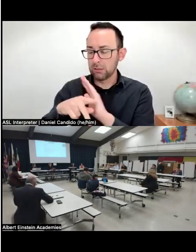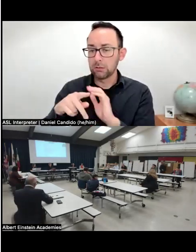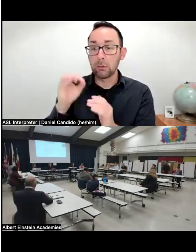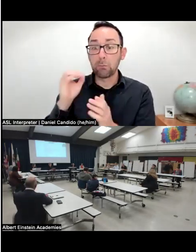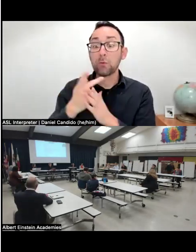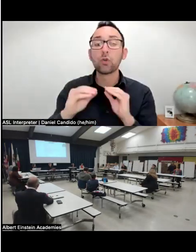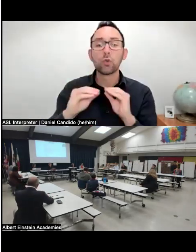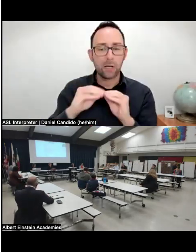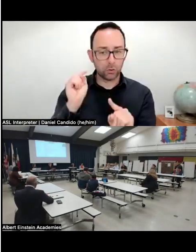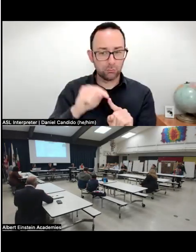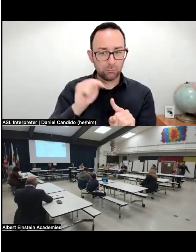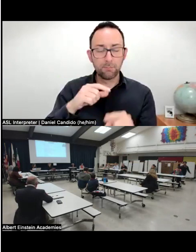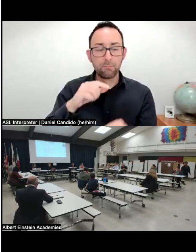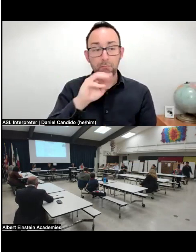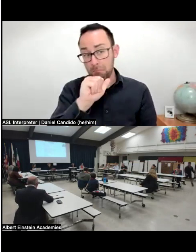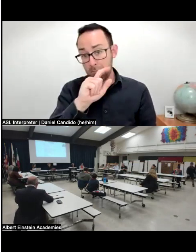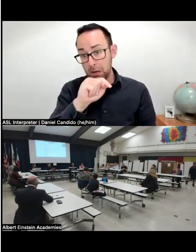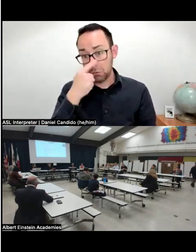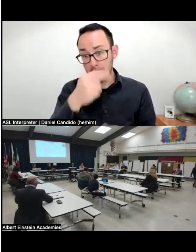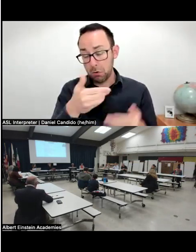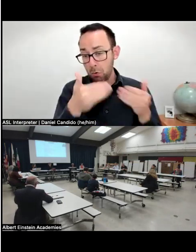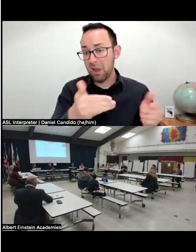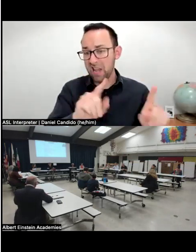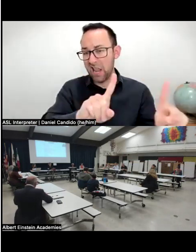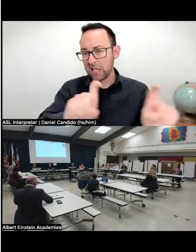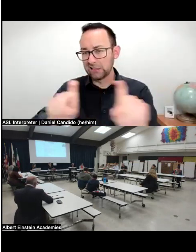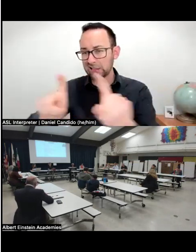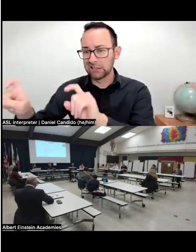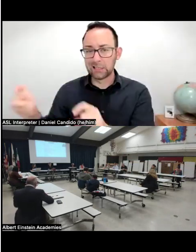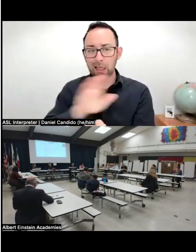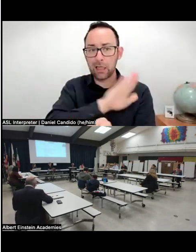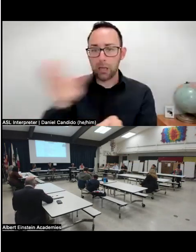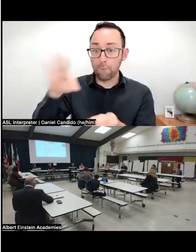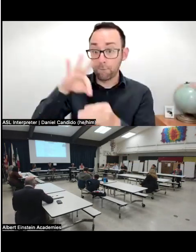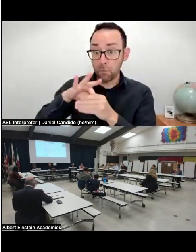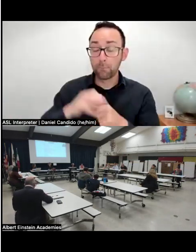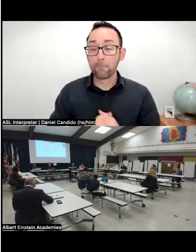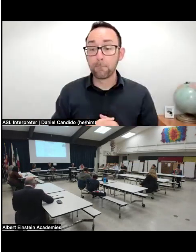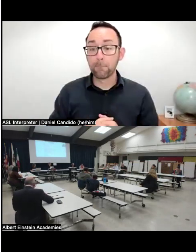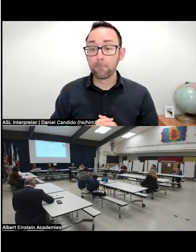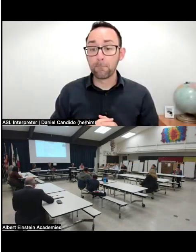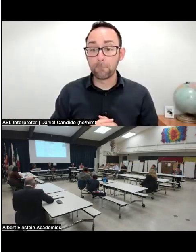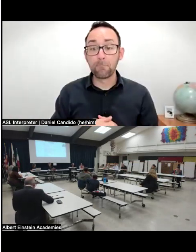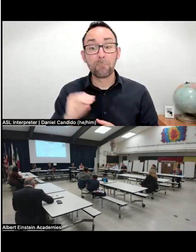Matt, can you go ahead and ask individual members for their votes? Okay. Yes.